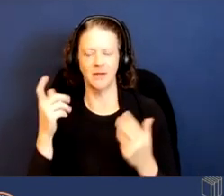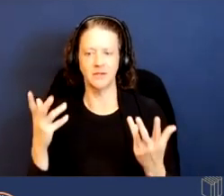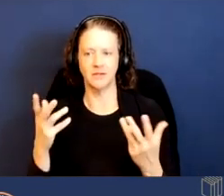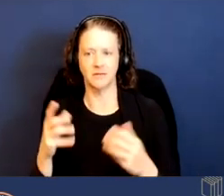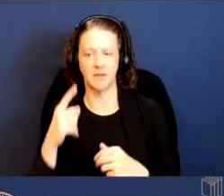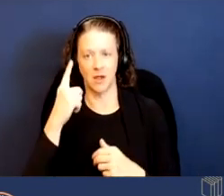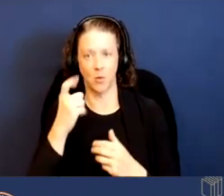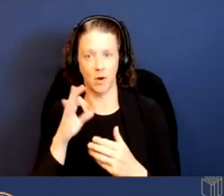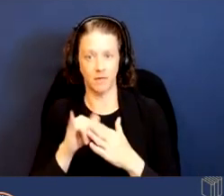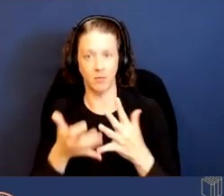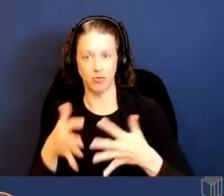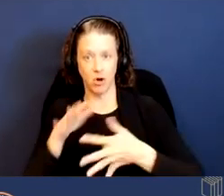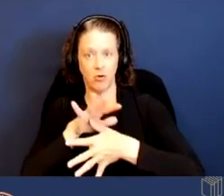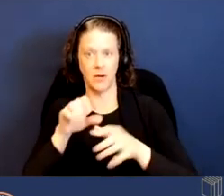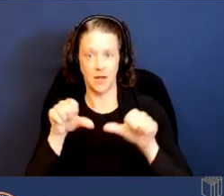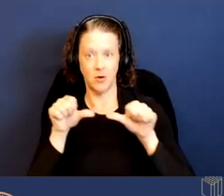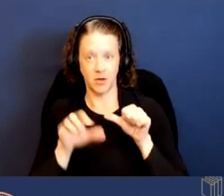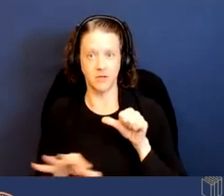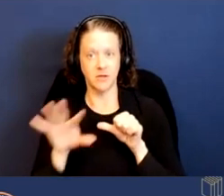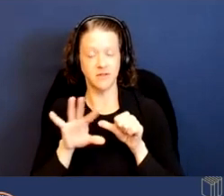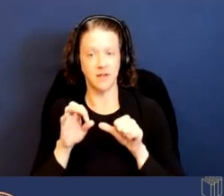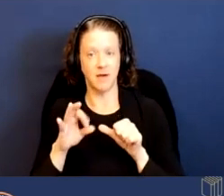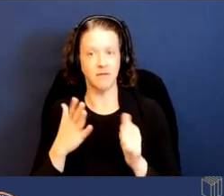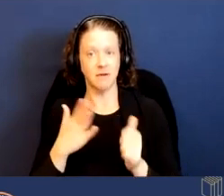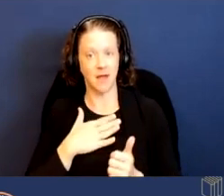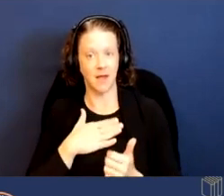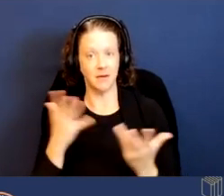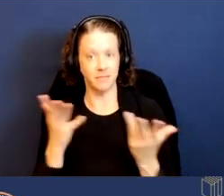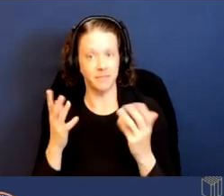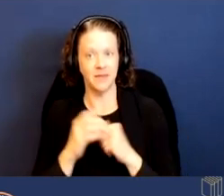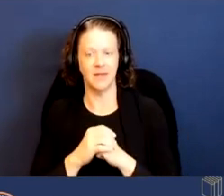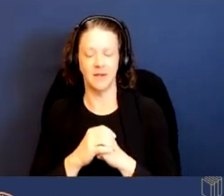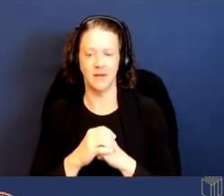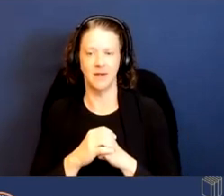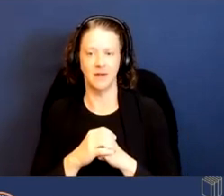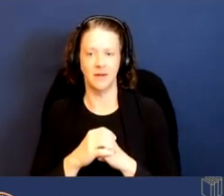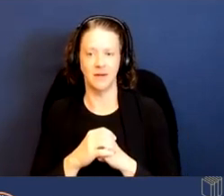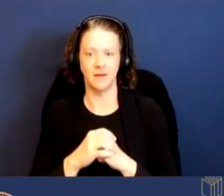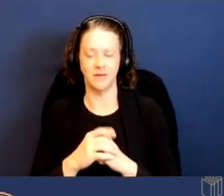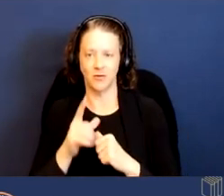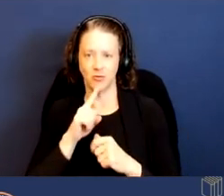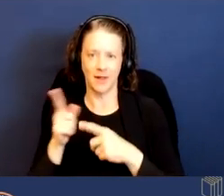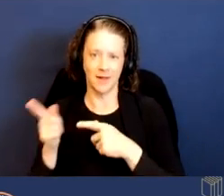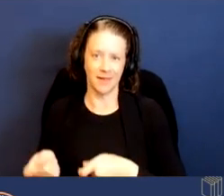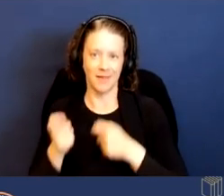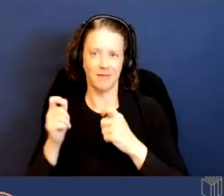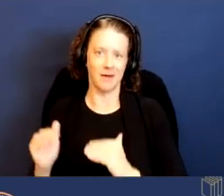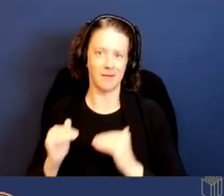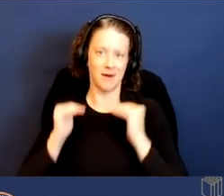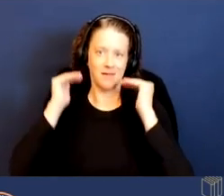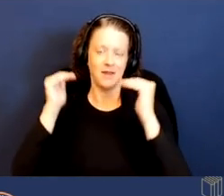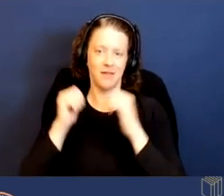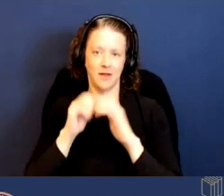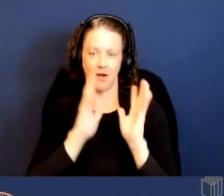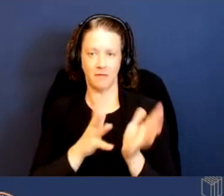one of the priority areas of mine is to really lift up and elevate the